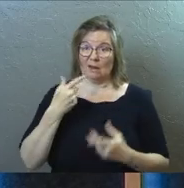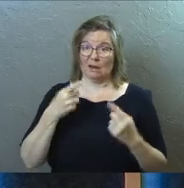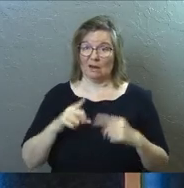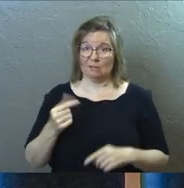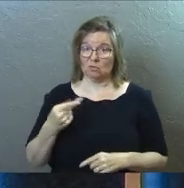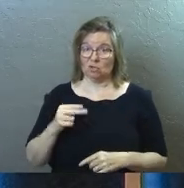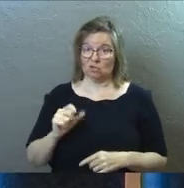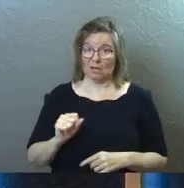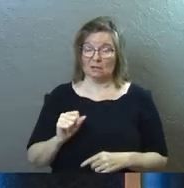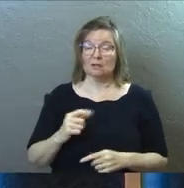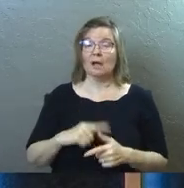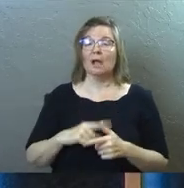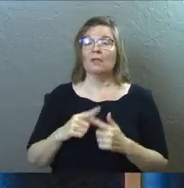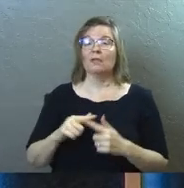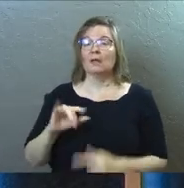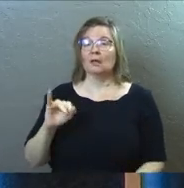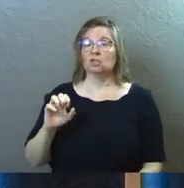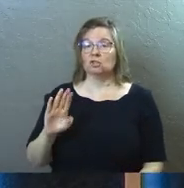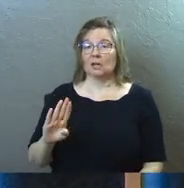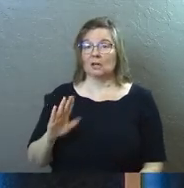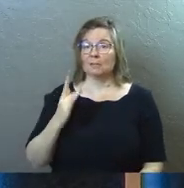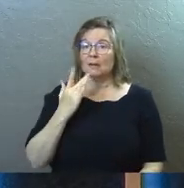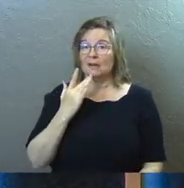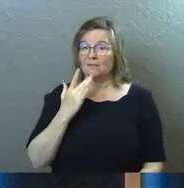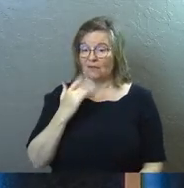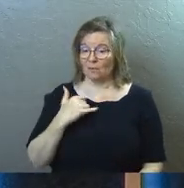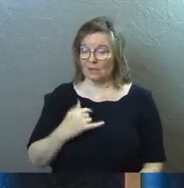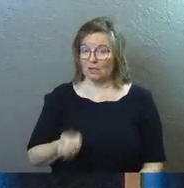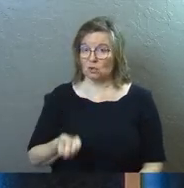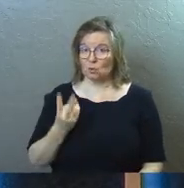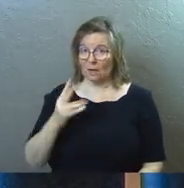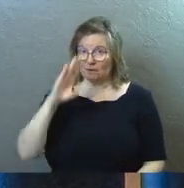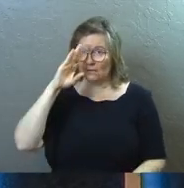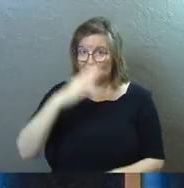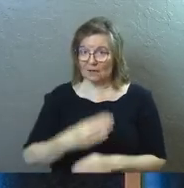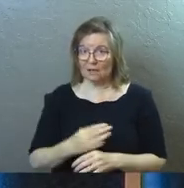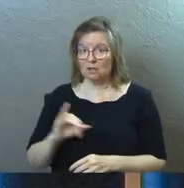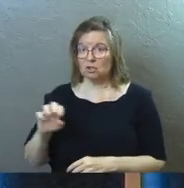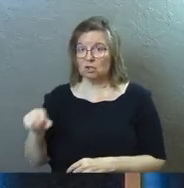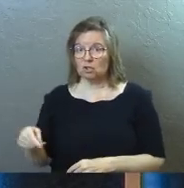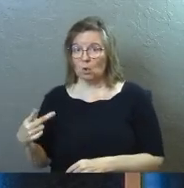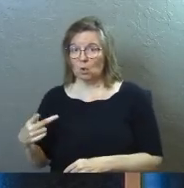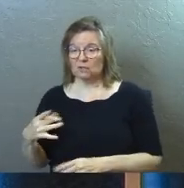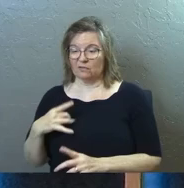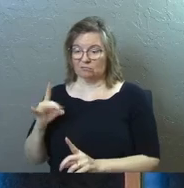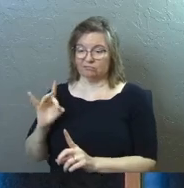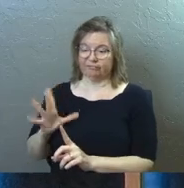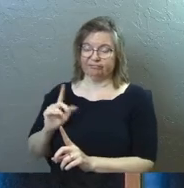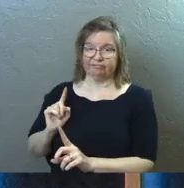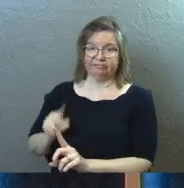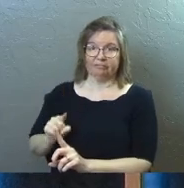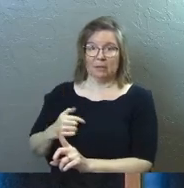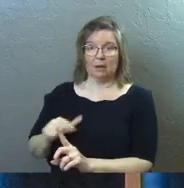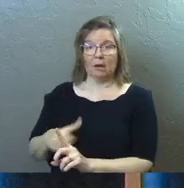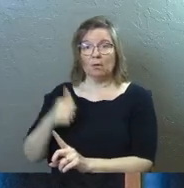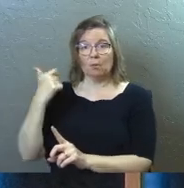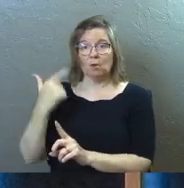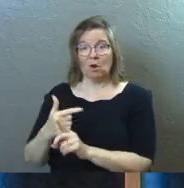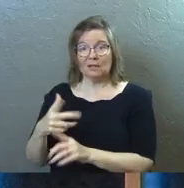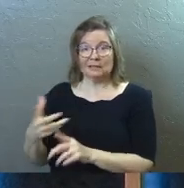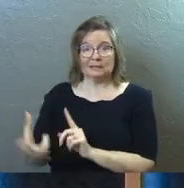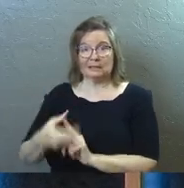Genesis. Jacob then had had favorites amongst his 12 sons, and Joseph was so much the favorite that the other